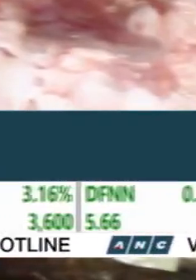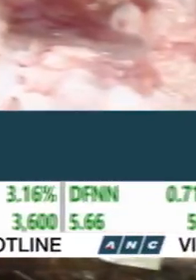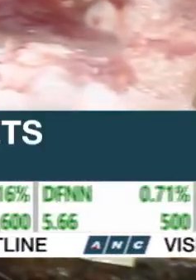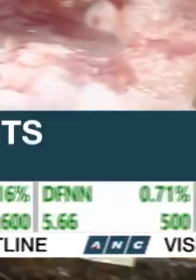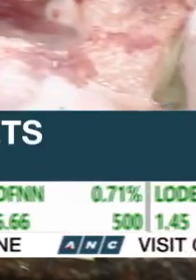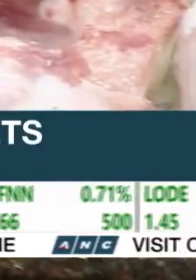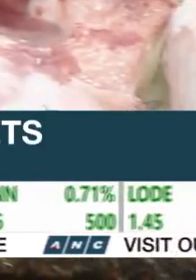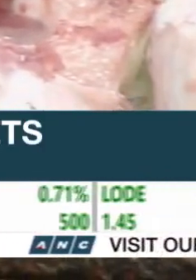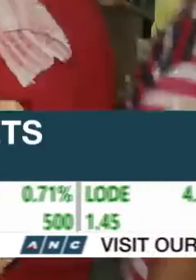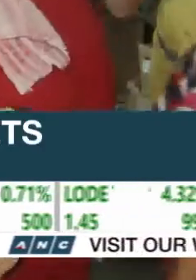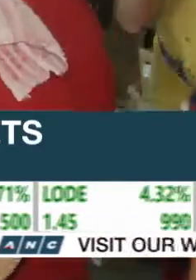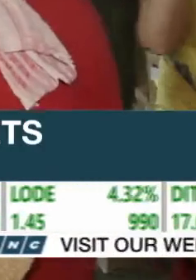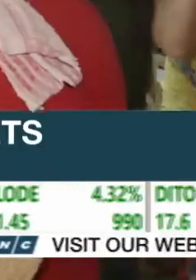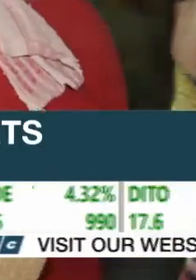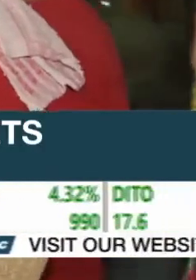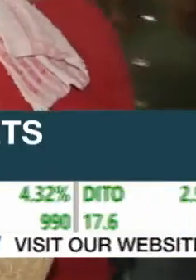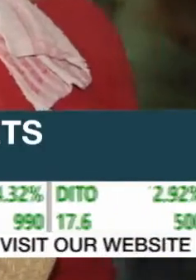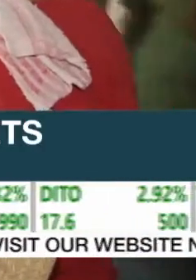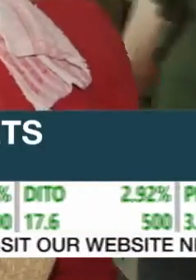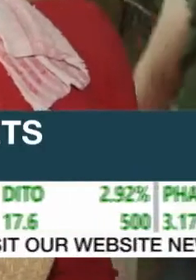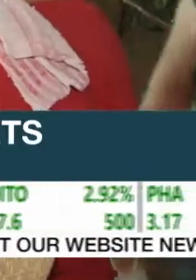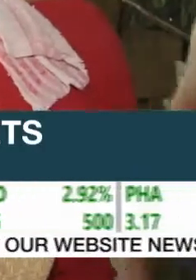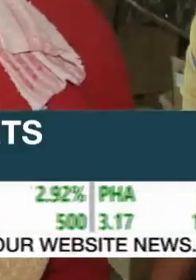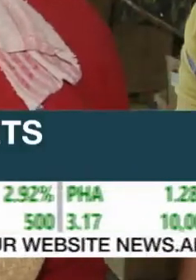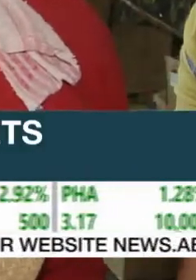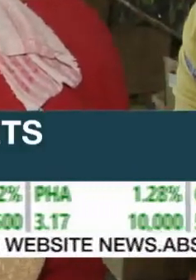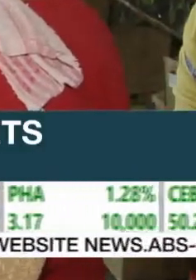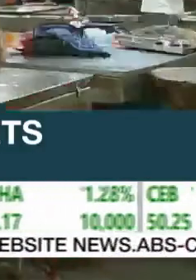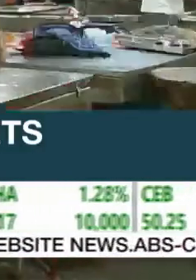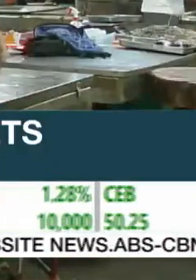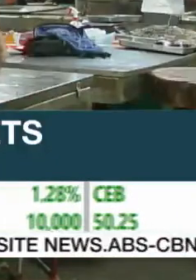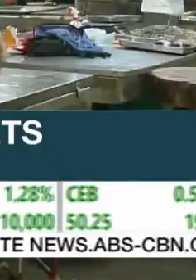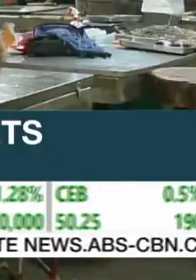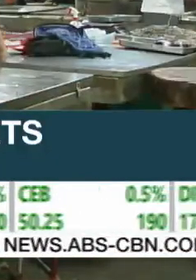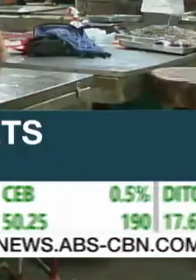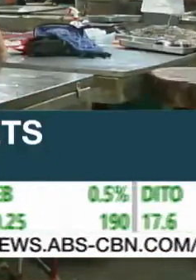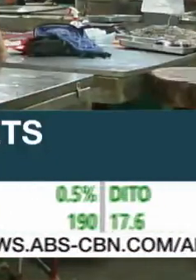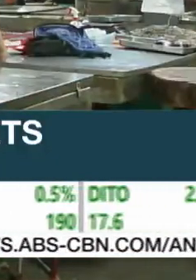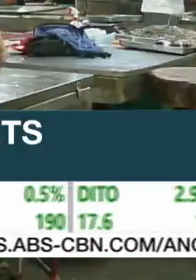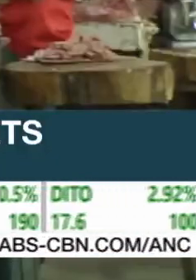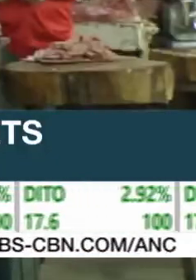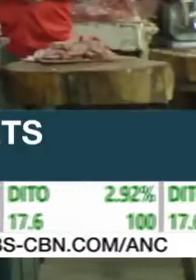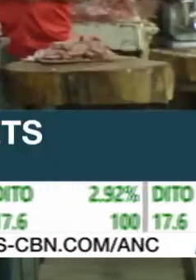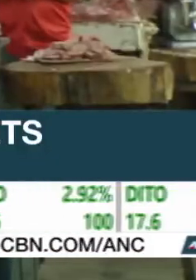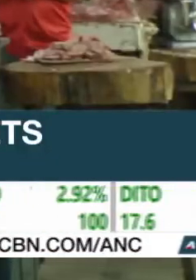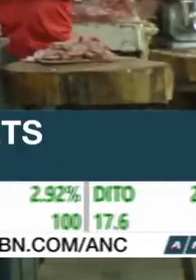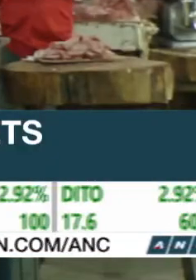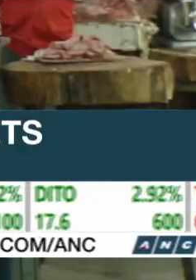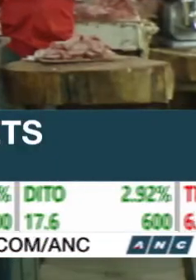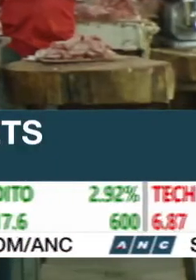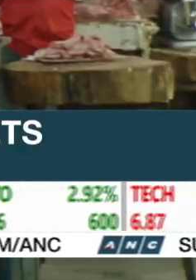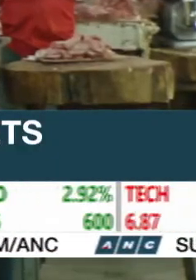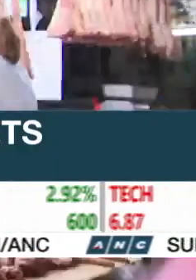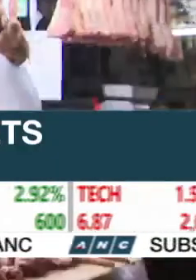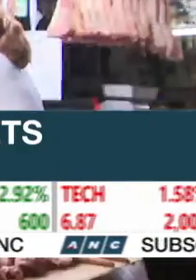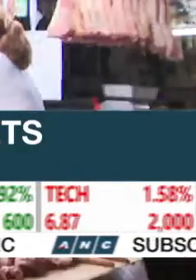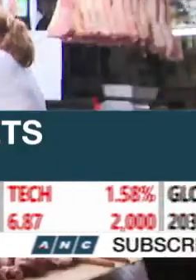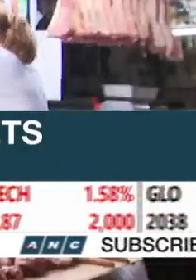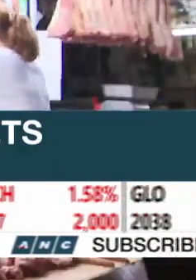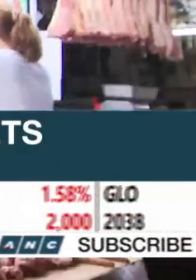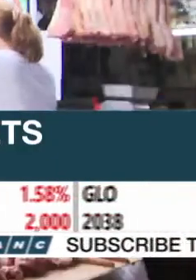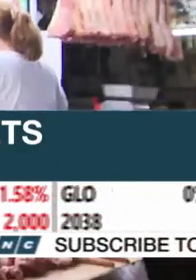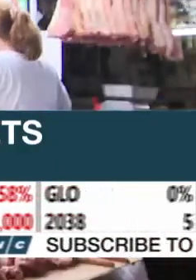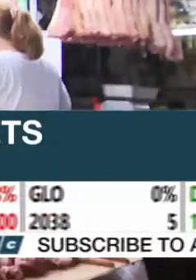markets selling pork again after a so-called pork holiday. Some of them admit feeling sorry for the vendors.